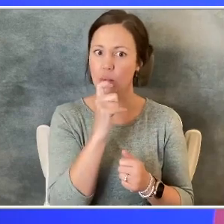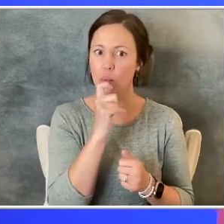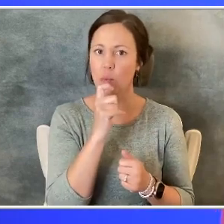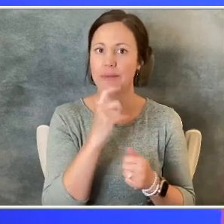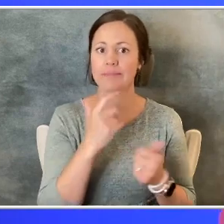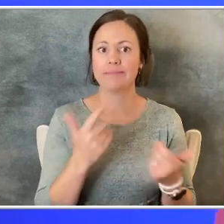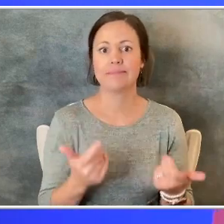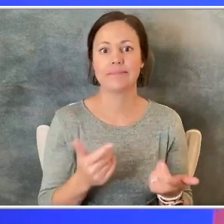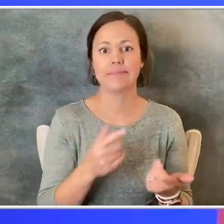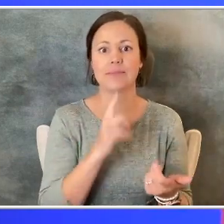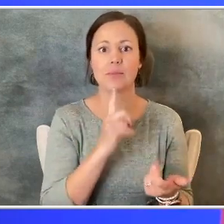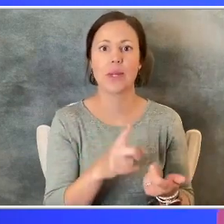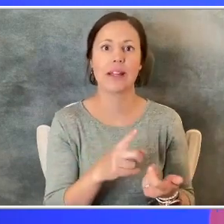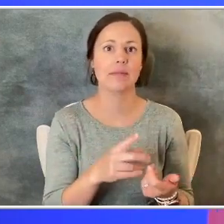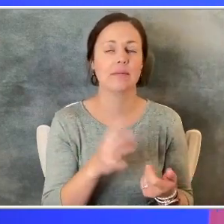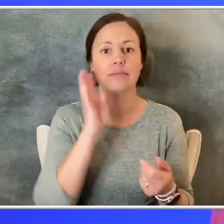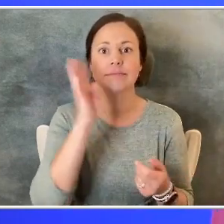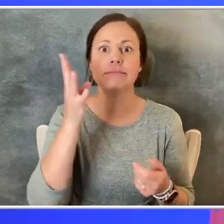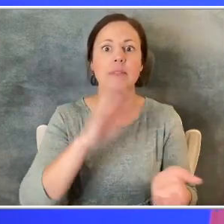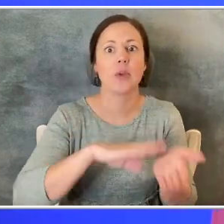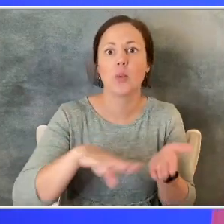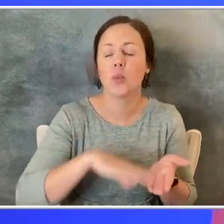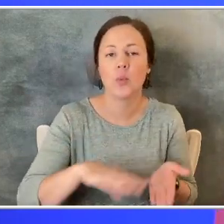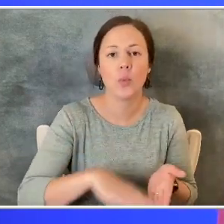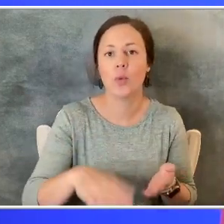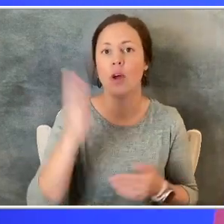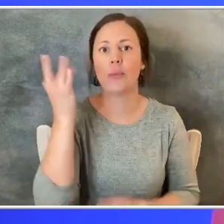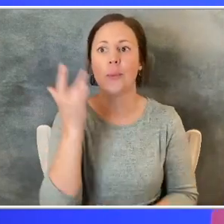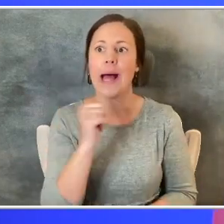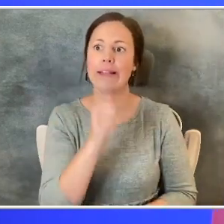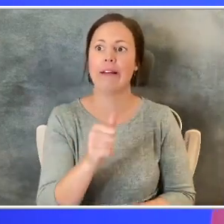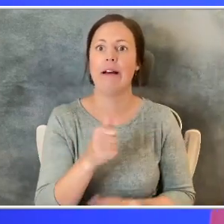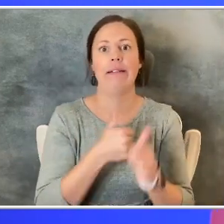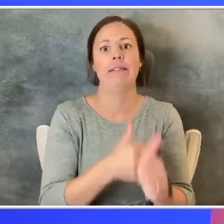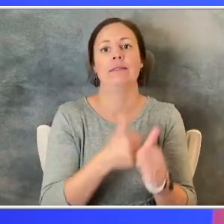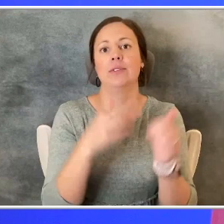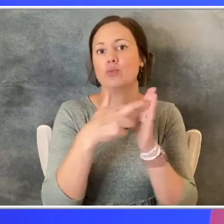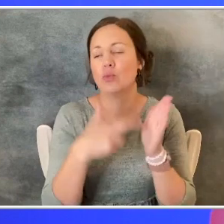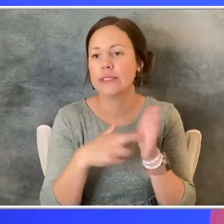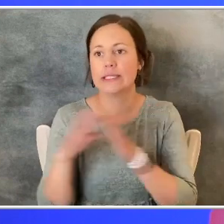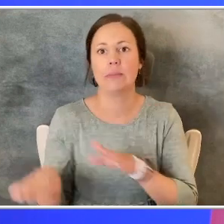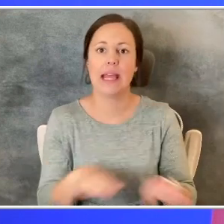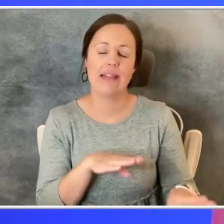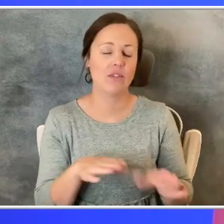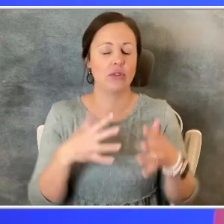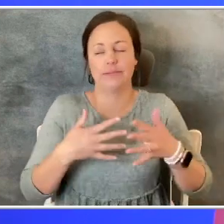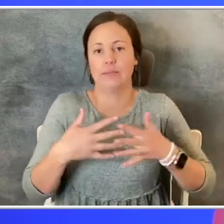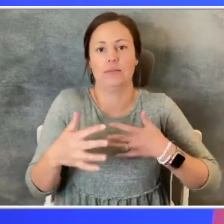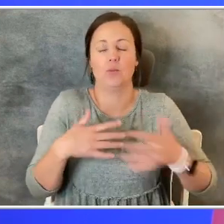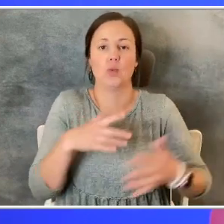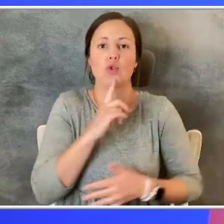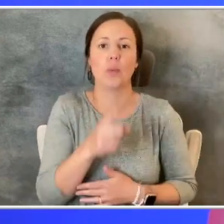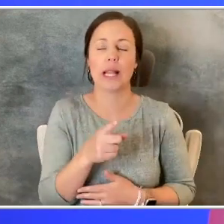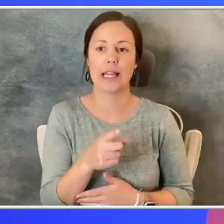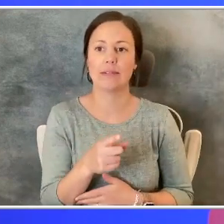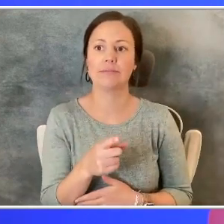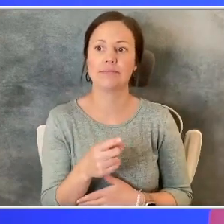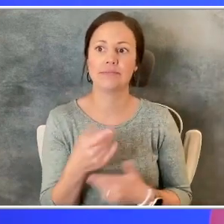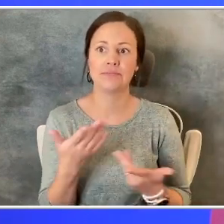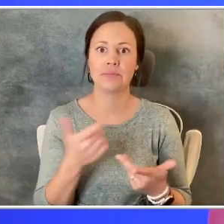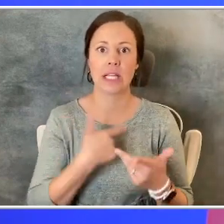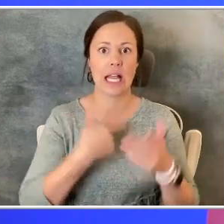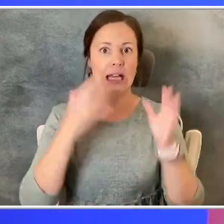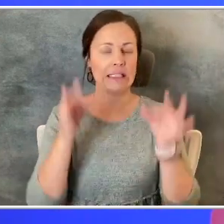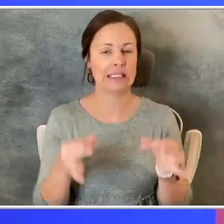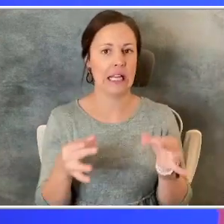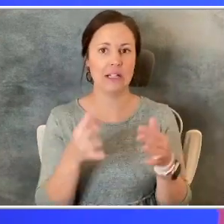up excuses for why they weren't doing things the way they should be. So what resonated was talking about excuses